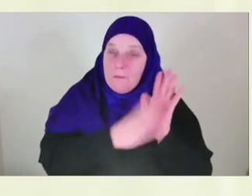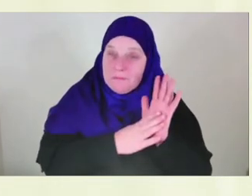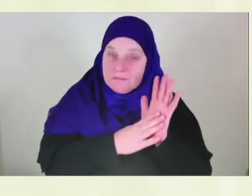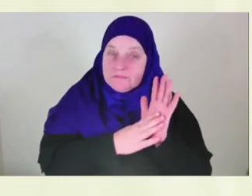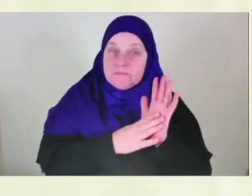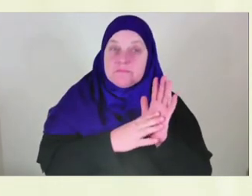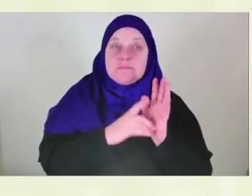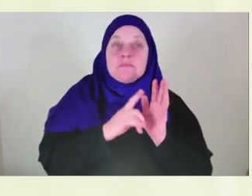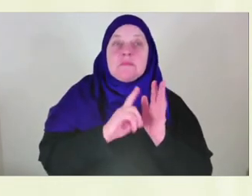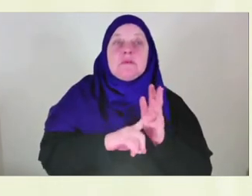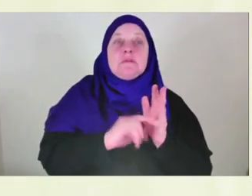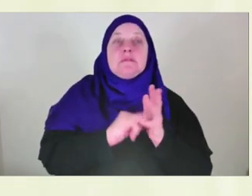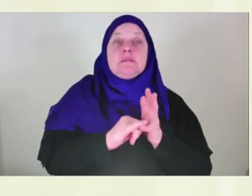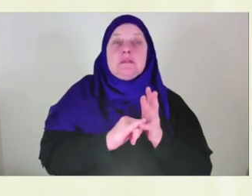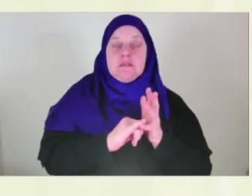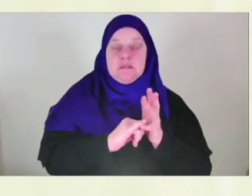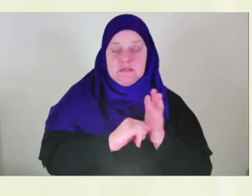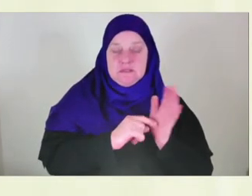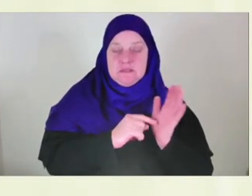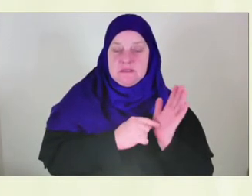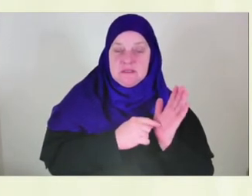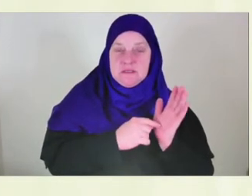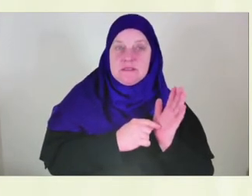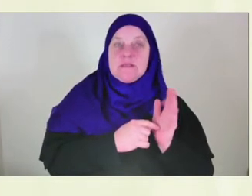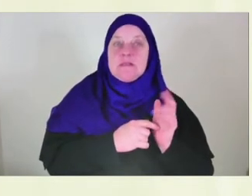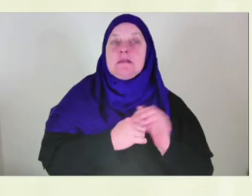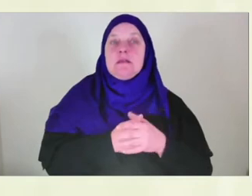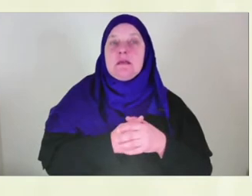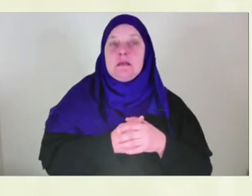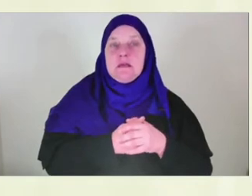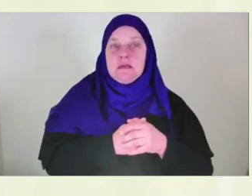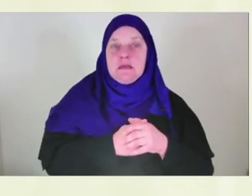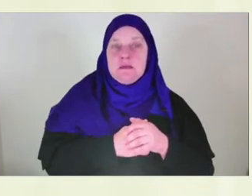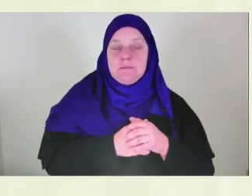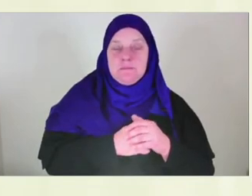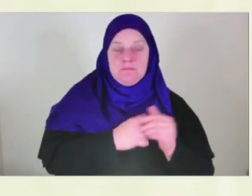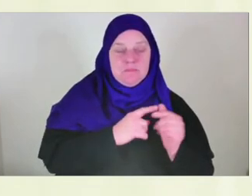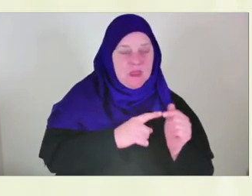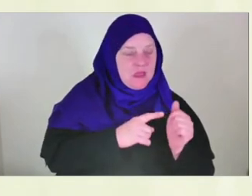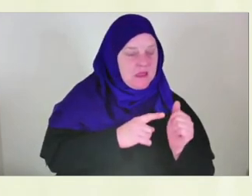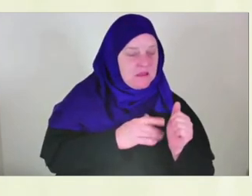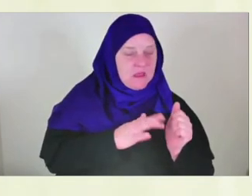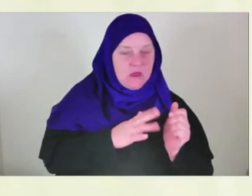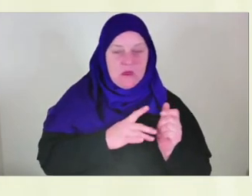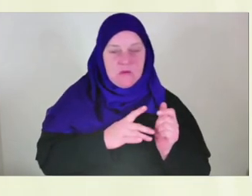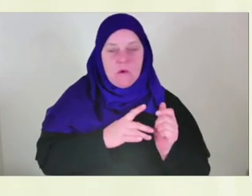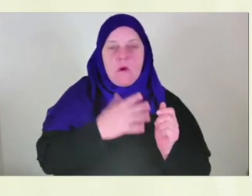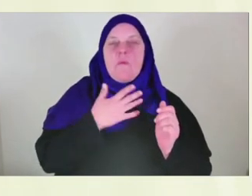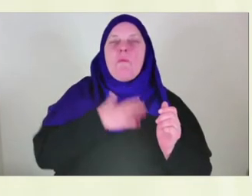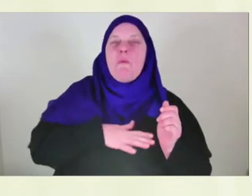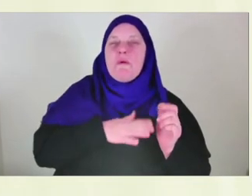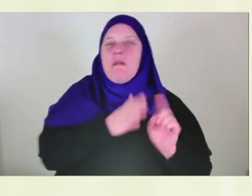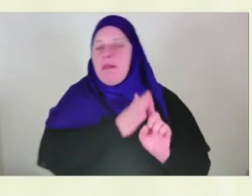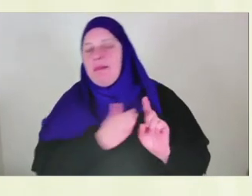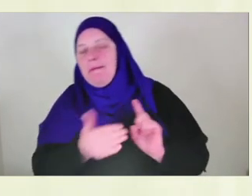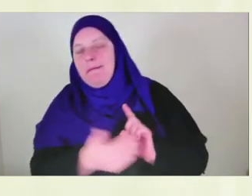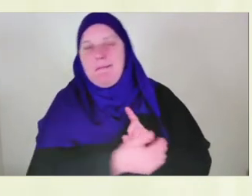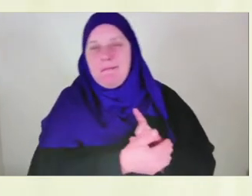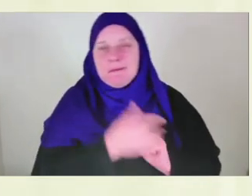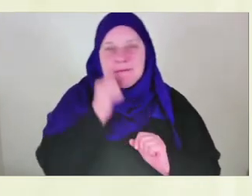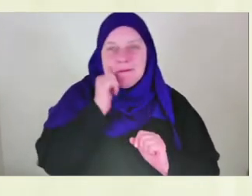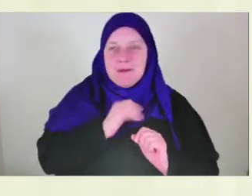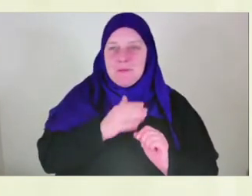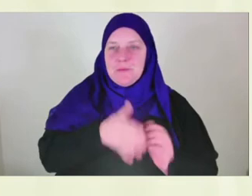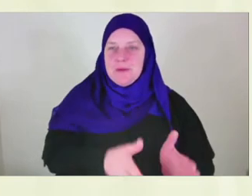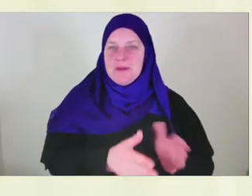this amount to a poor relative? And you say, hold on, you can give them from your own money. You know, this is meant